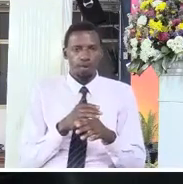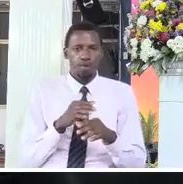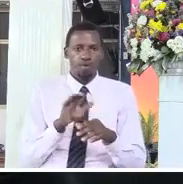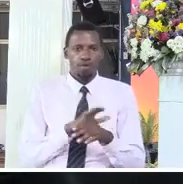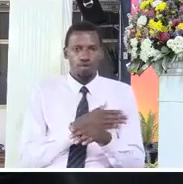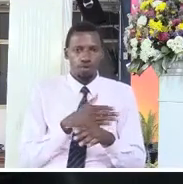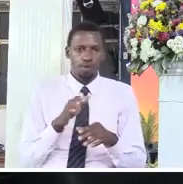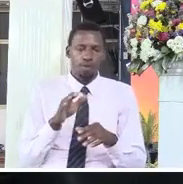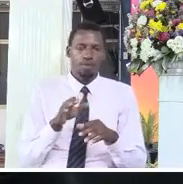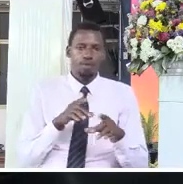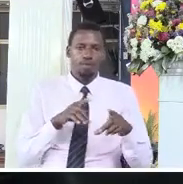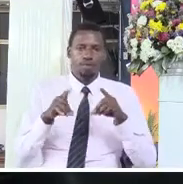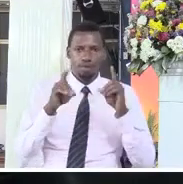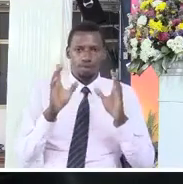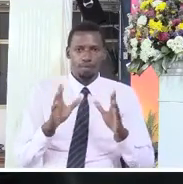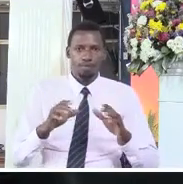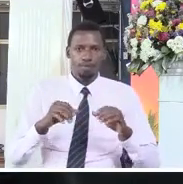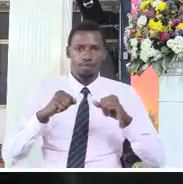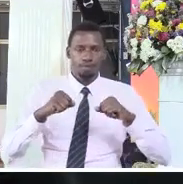music director. So